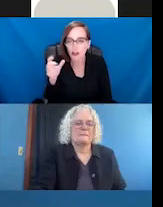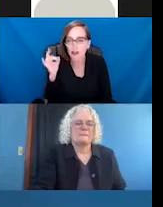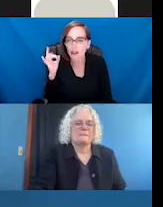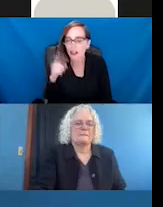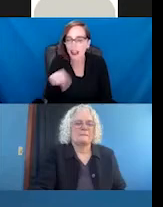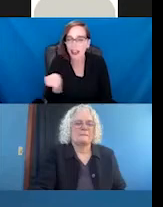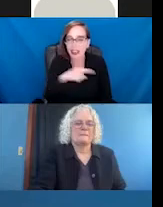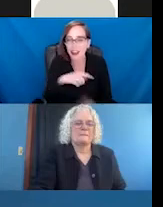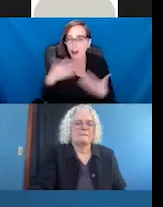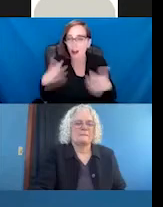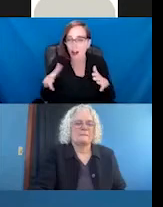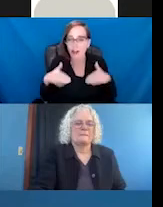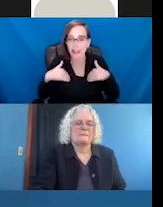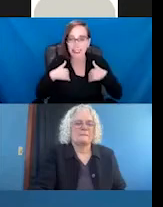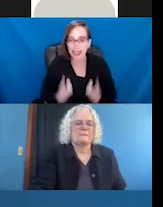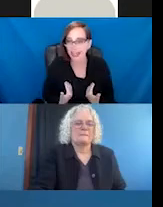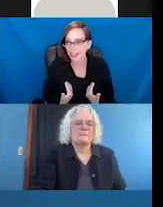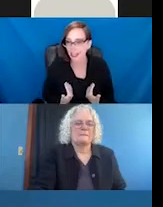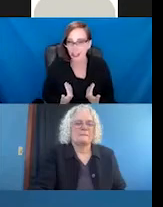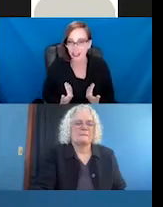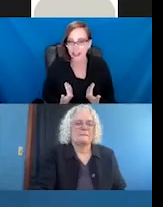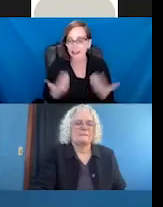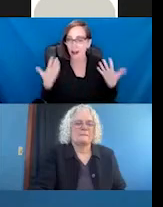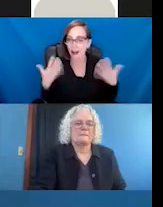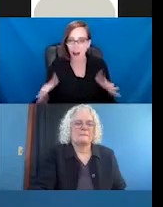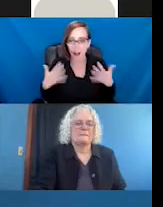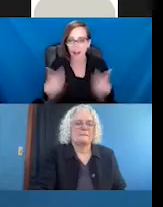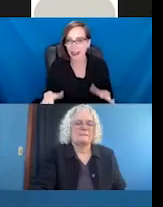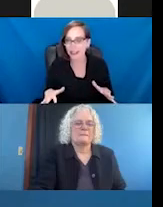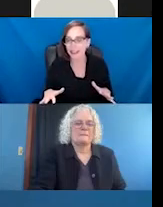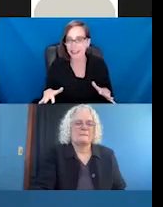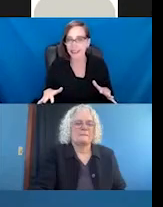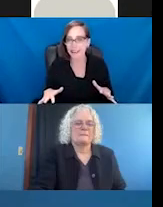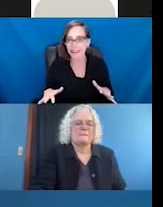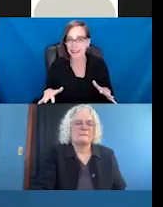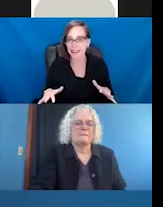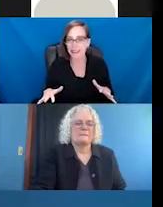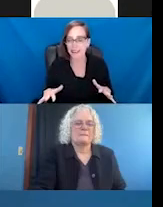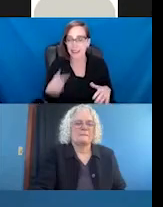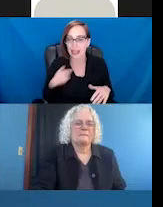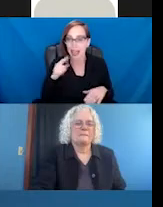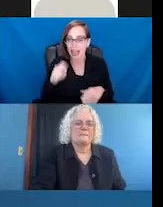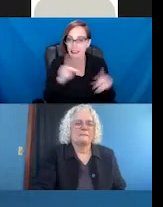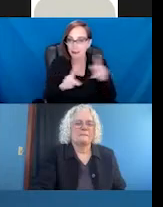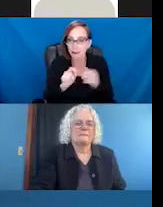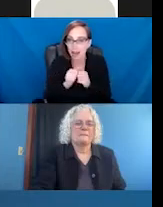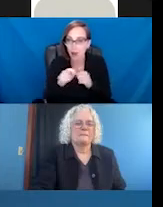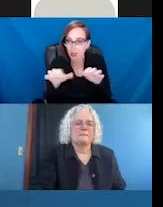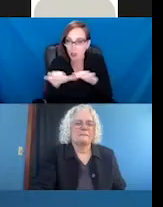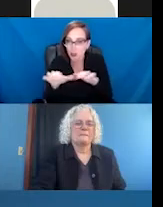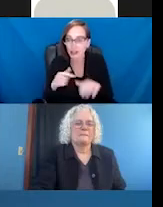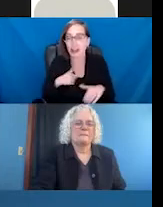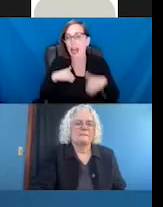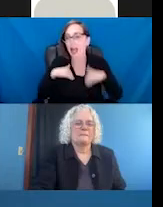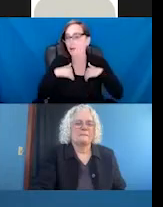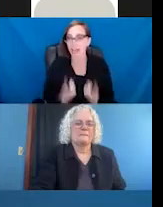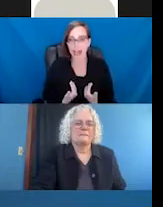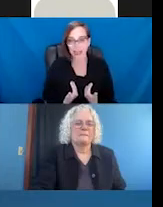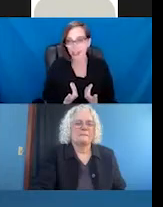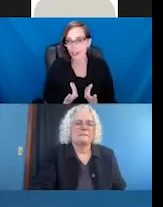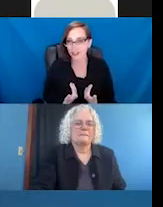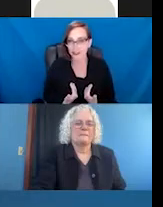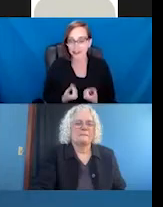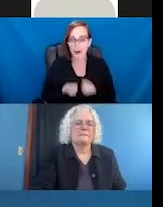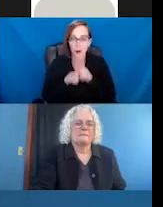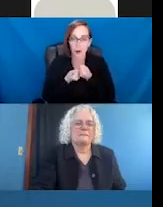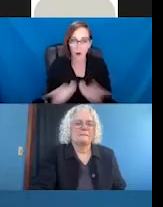how they're holding up, that is the first thing they say. They're exhausted. They're just worn out.